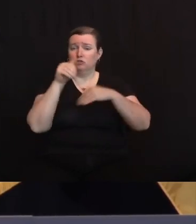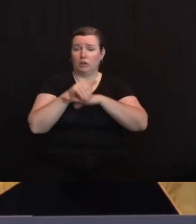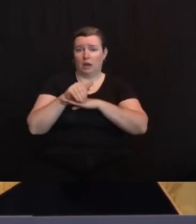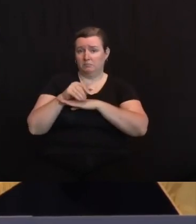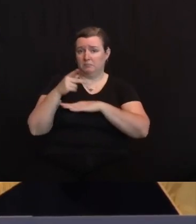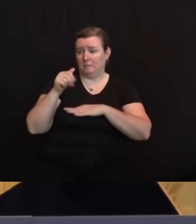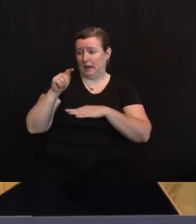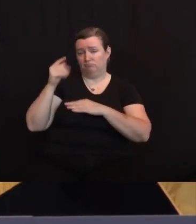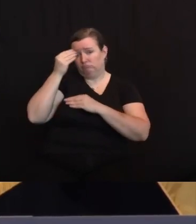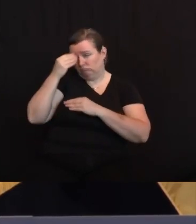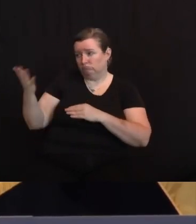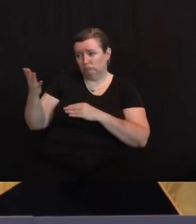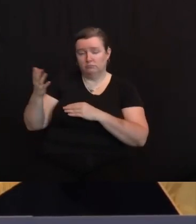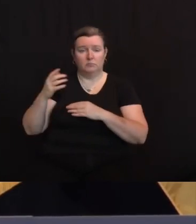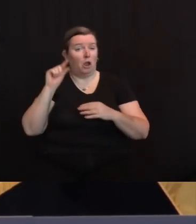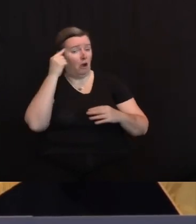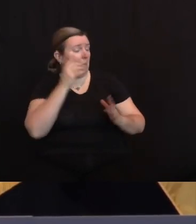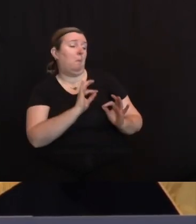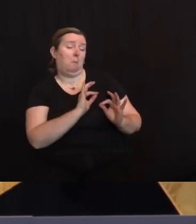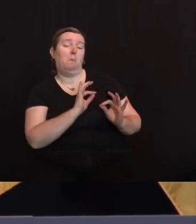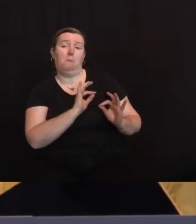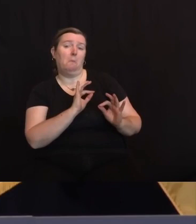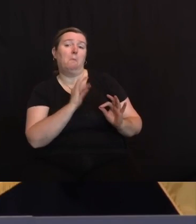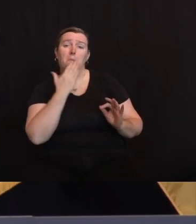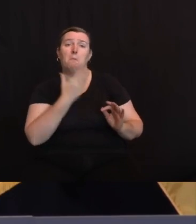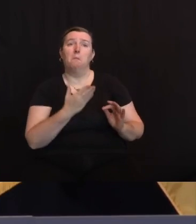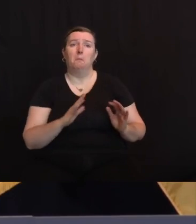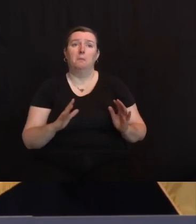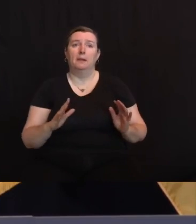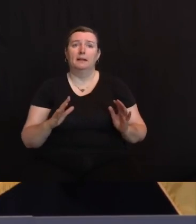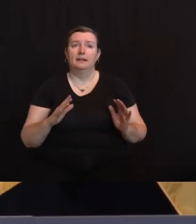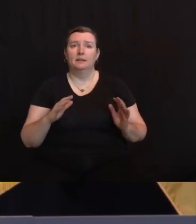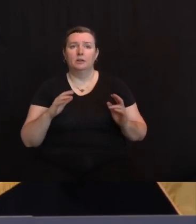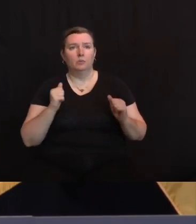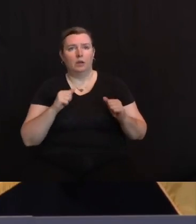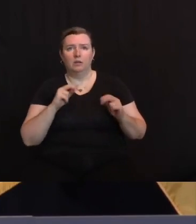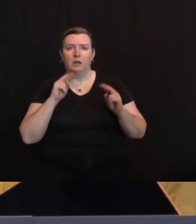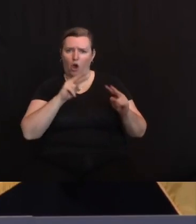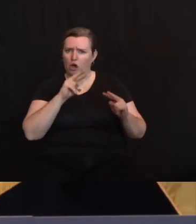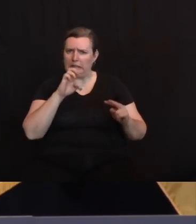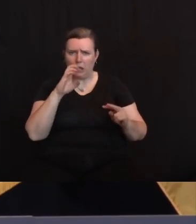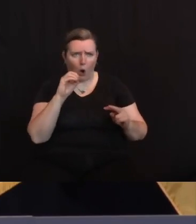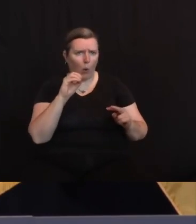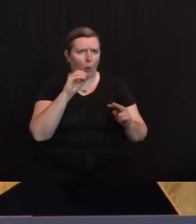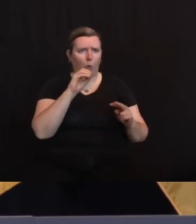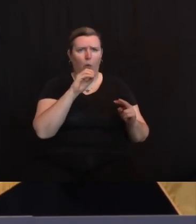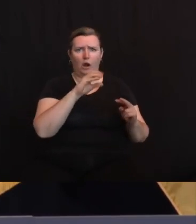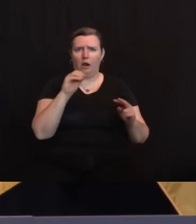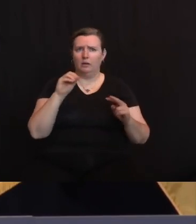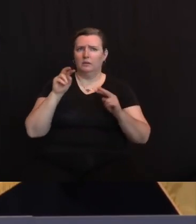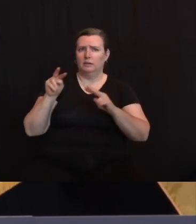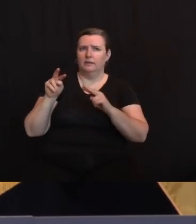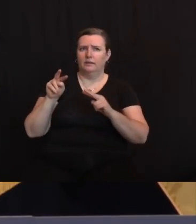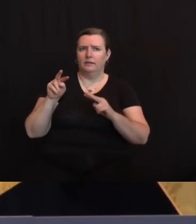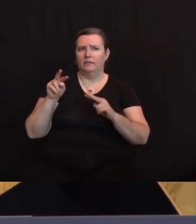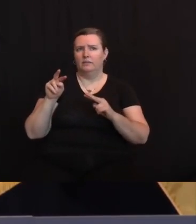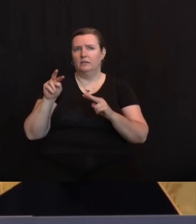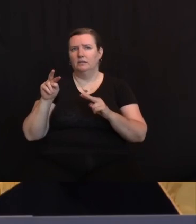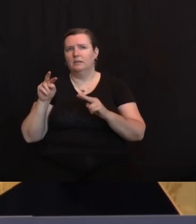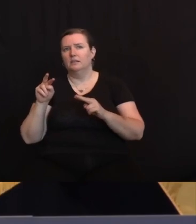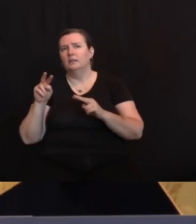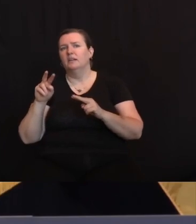news. But again, we're focusing on both EO compliance as well as violent crime and that troubling trend that we're